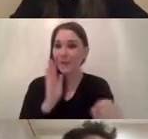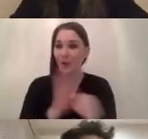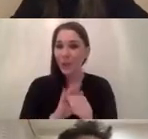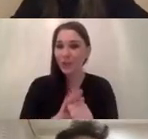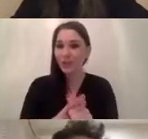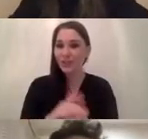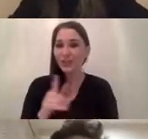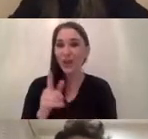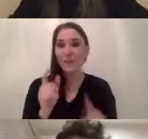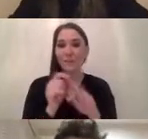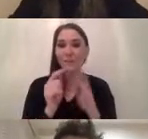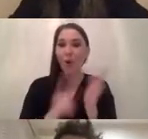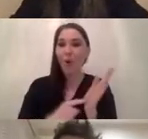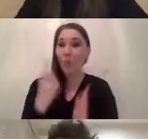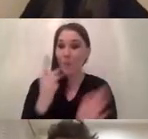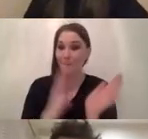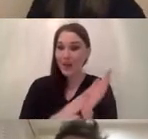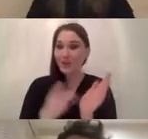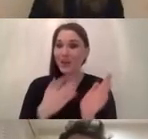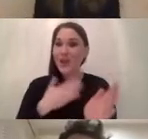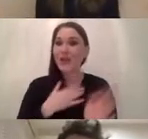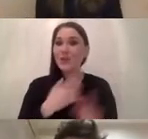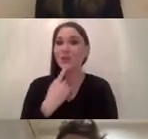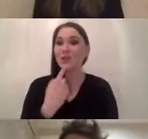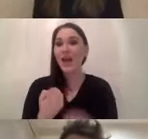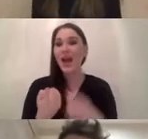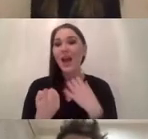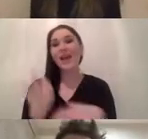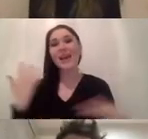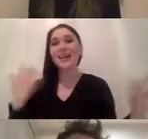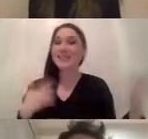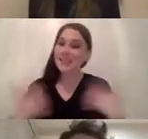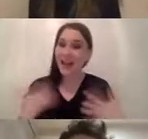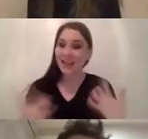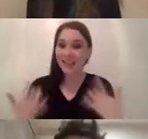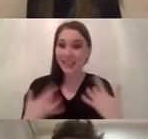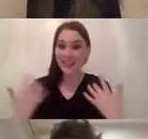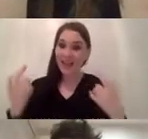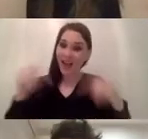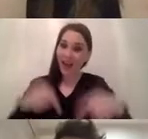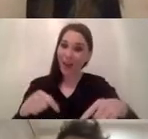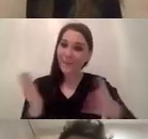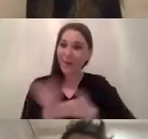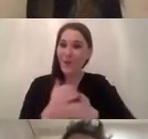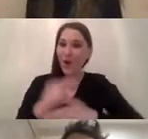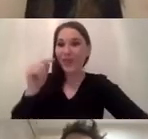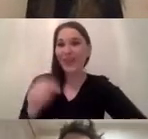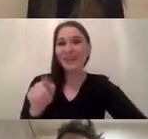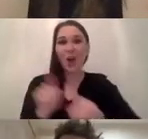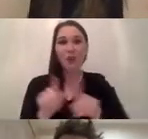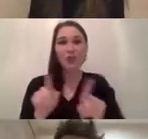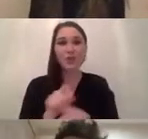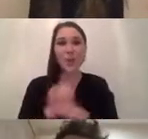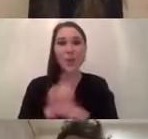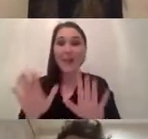be a poll in a minute, but I would just like to say how super excited I am to be a part of this. And also, it's